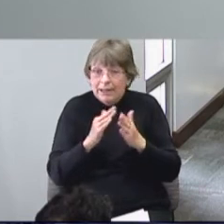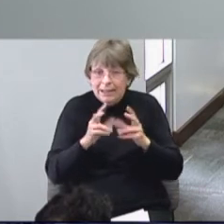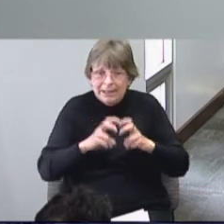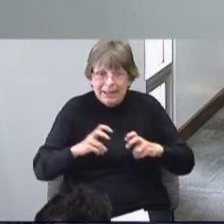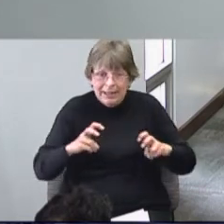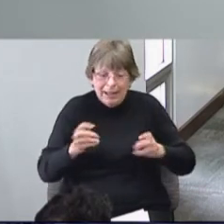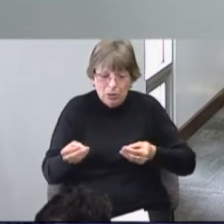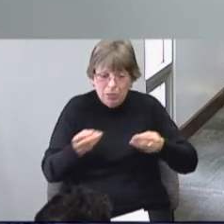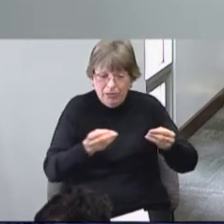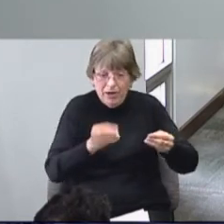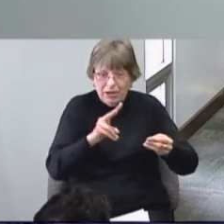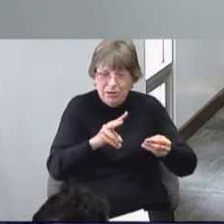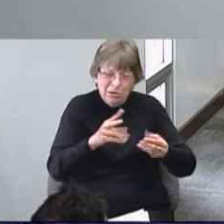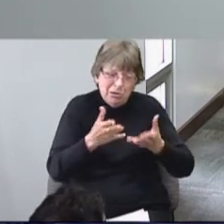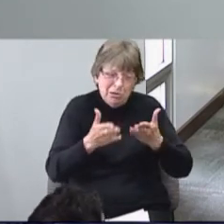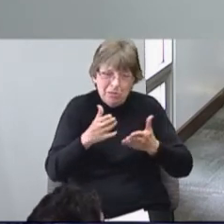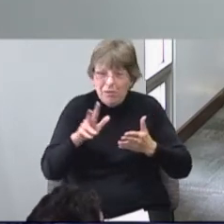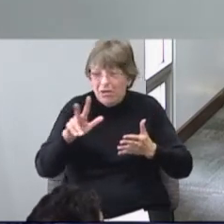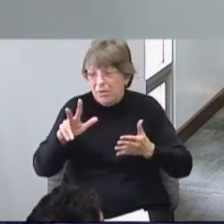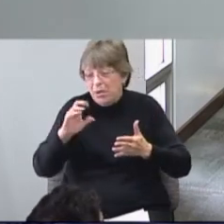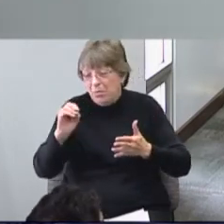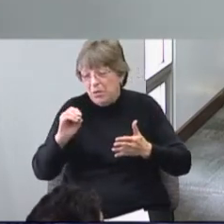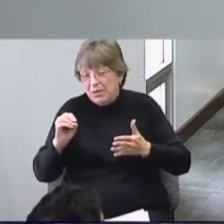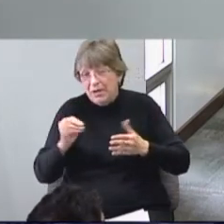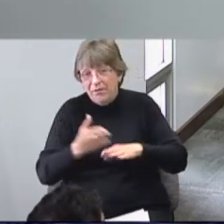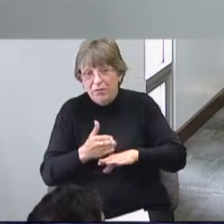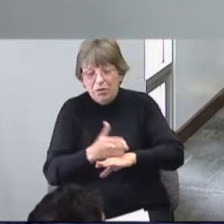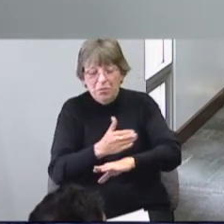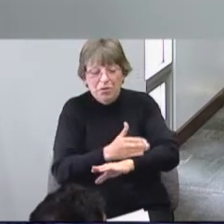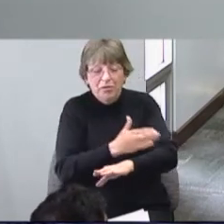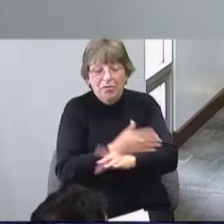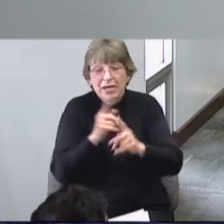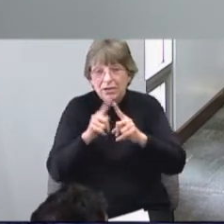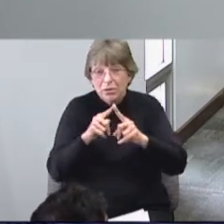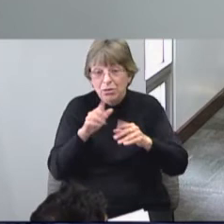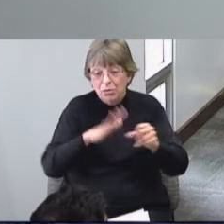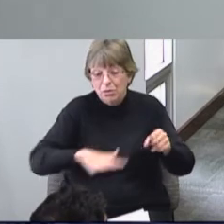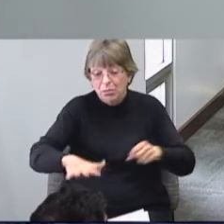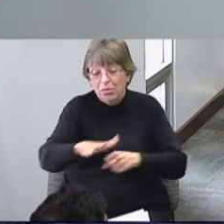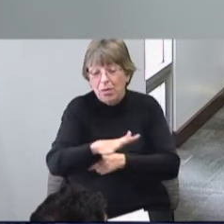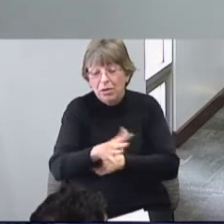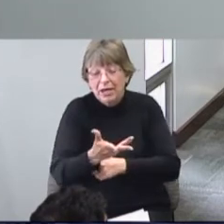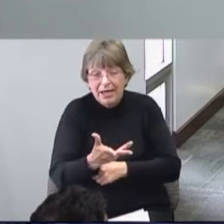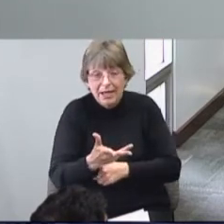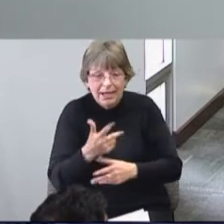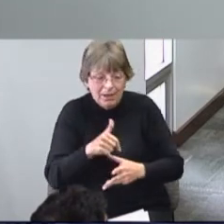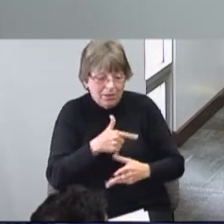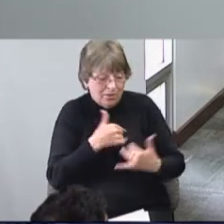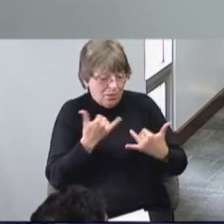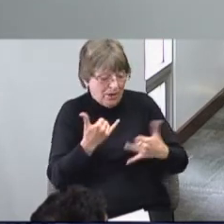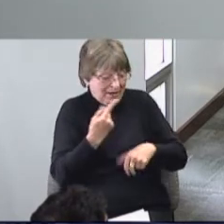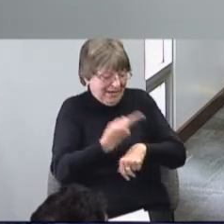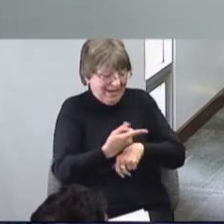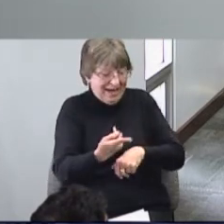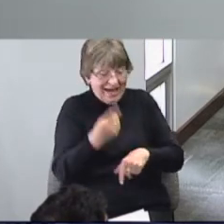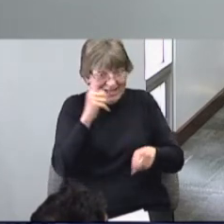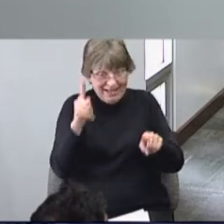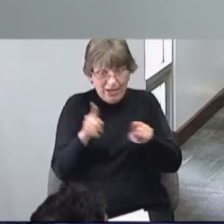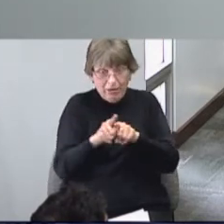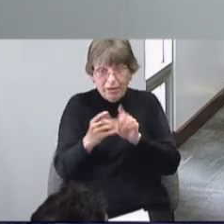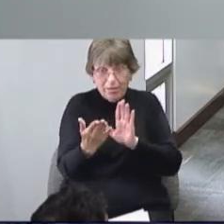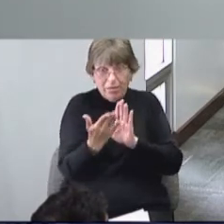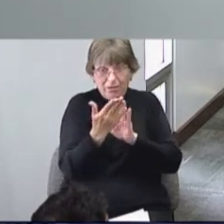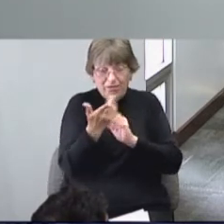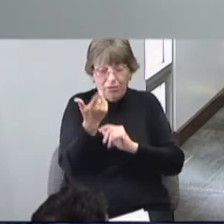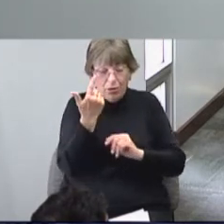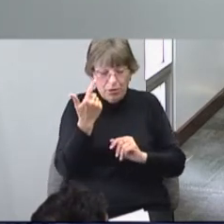3% for improvements to the property. So we're at a point today where the agreement before you today